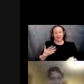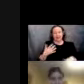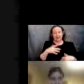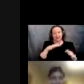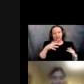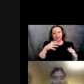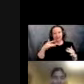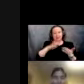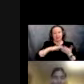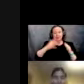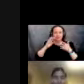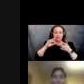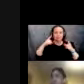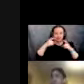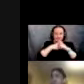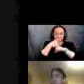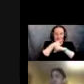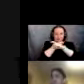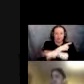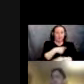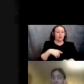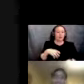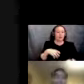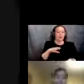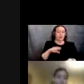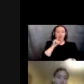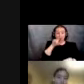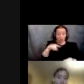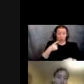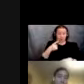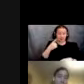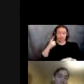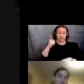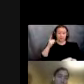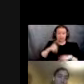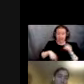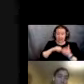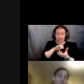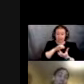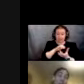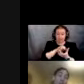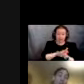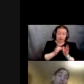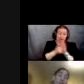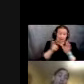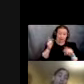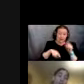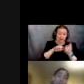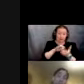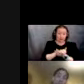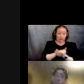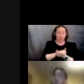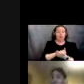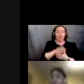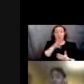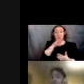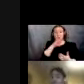go by. So not only are they prevented from marrying, women eventually start losing